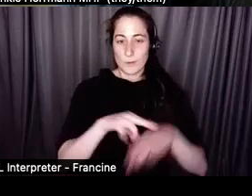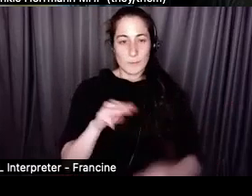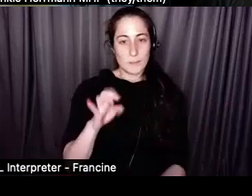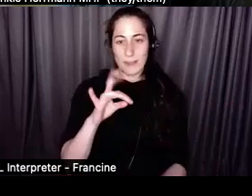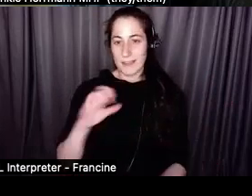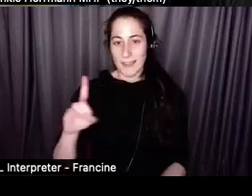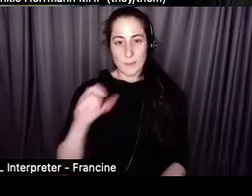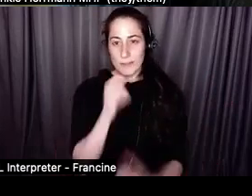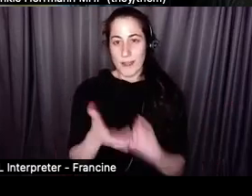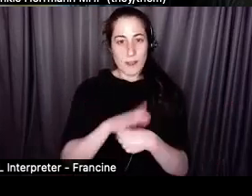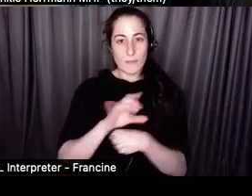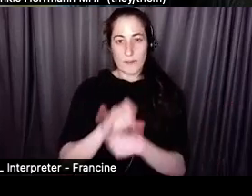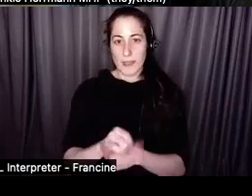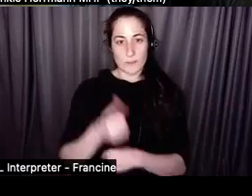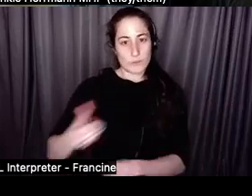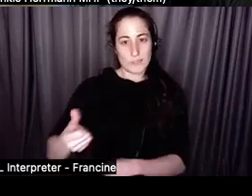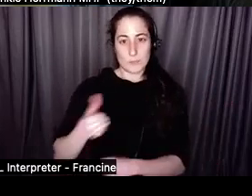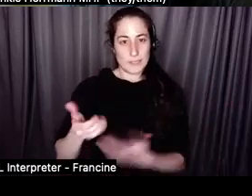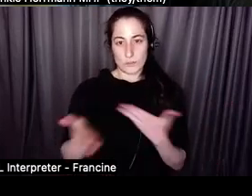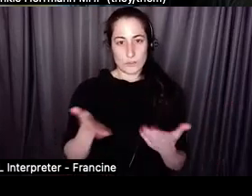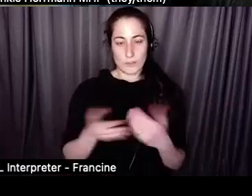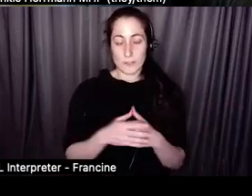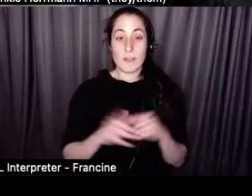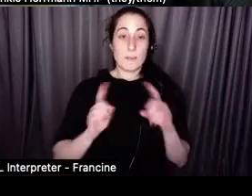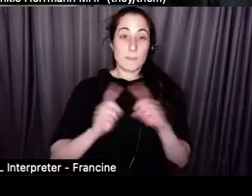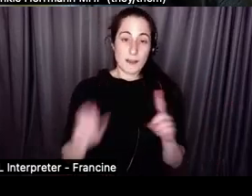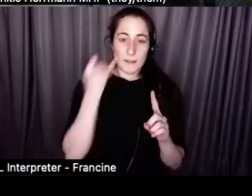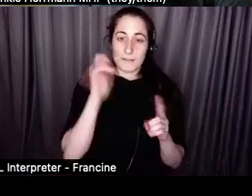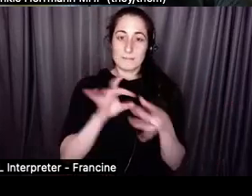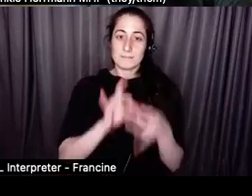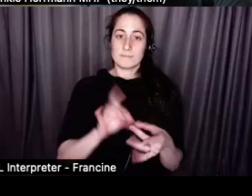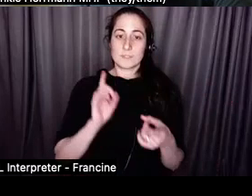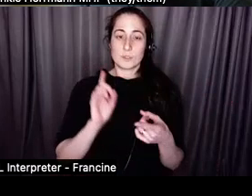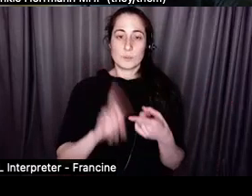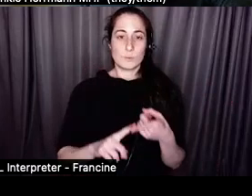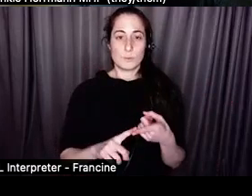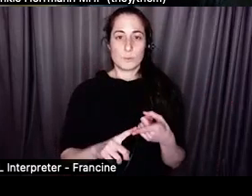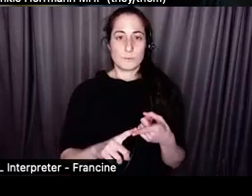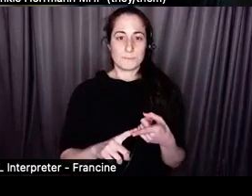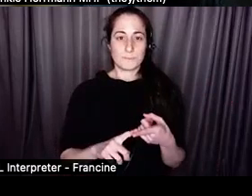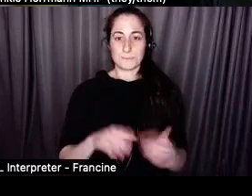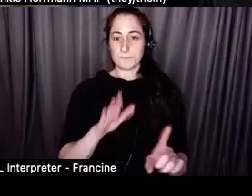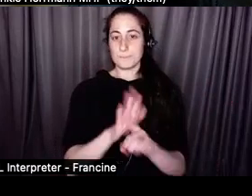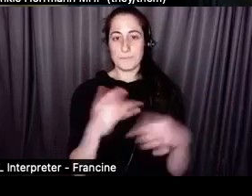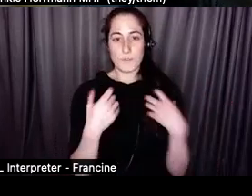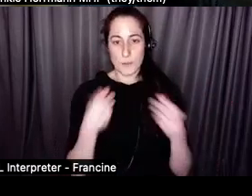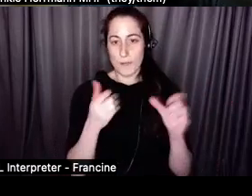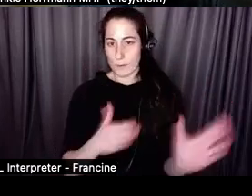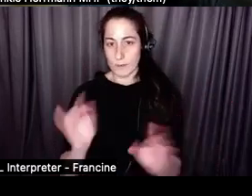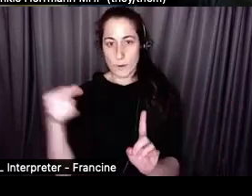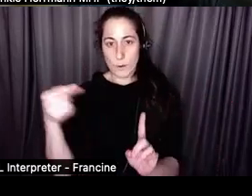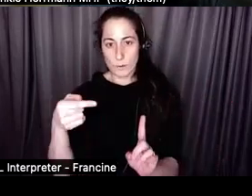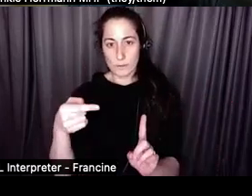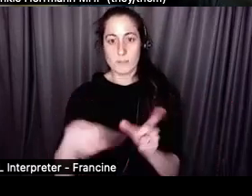if you need transportation services for that. However, if it's connected to your kind of recovery goals, then